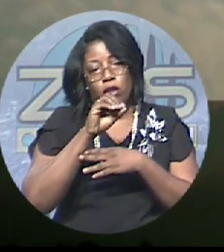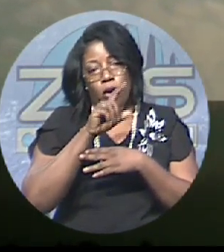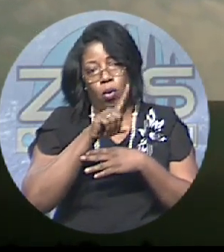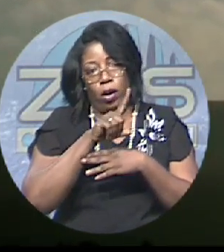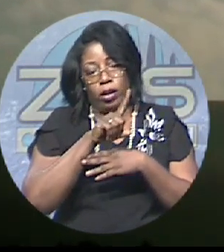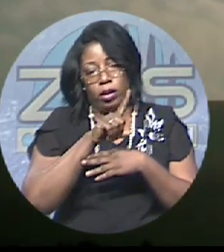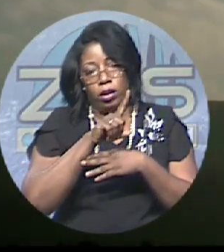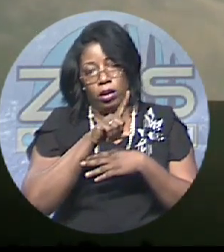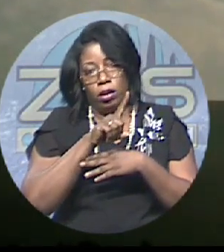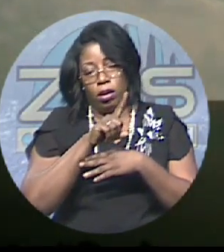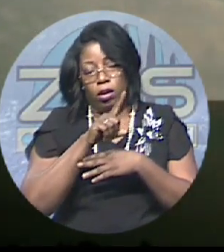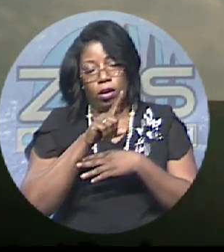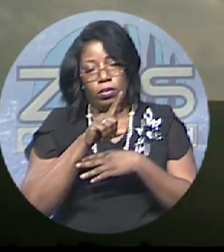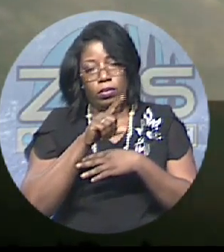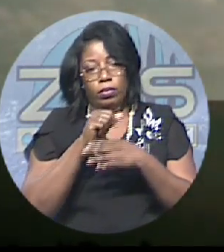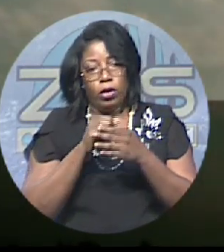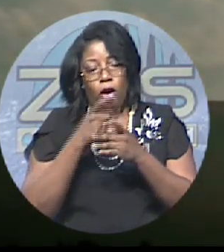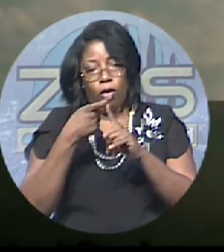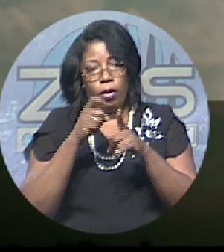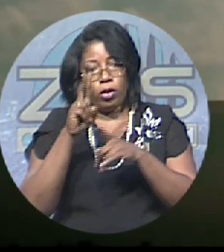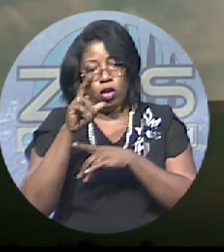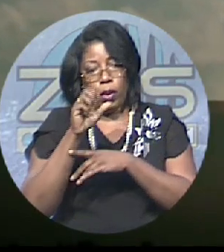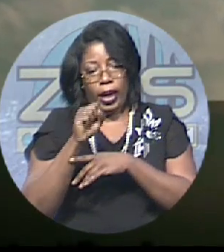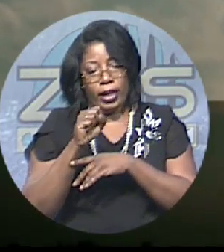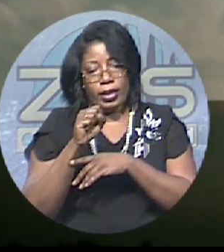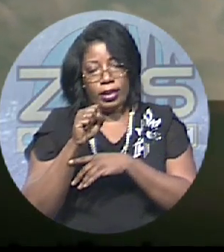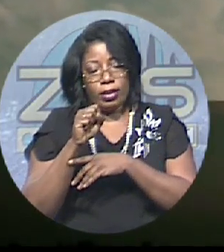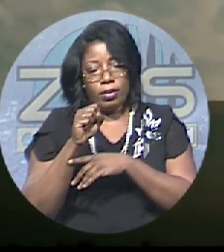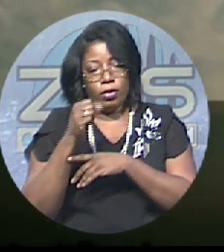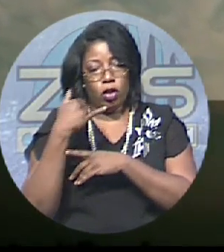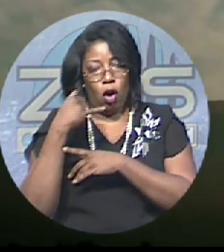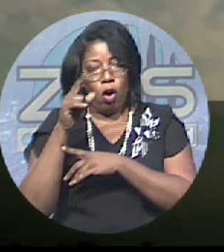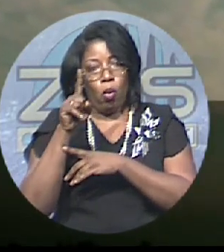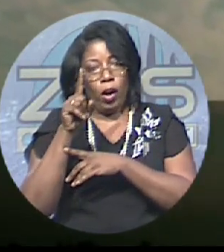702-4140 or toll-free from the United States at telephone number